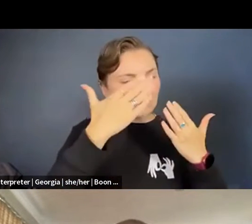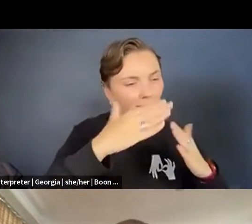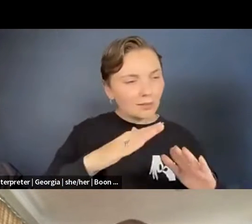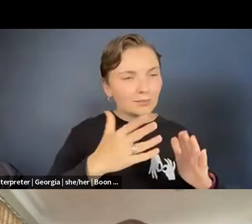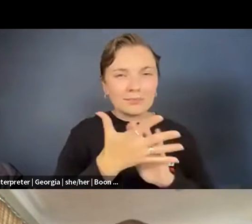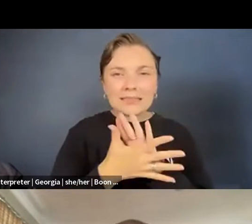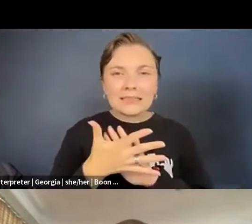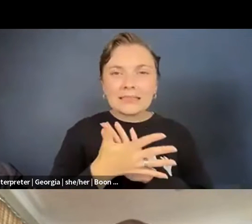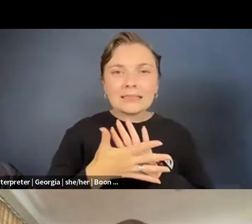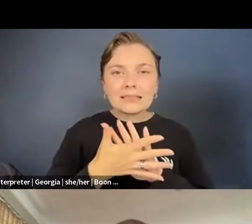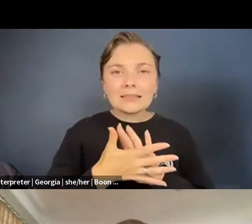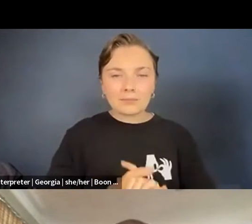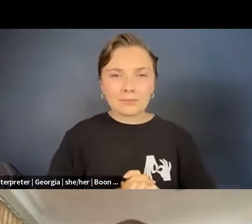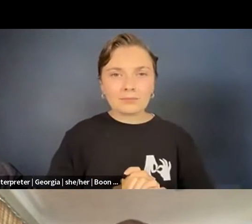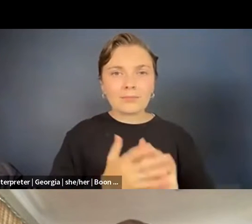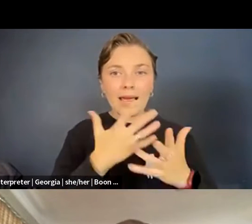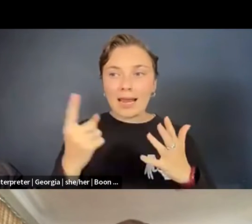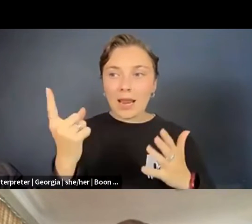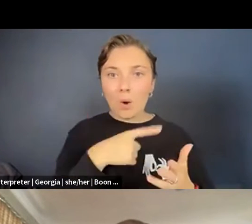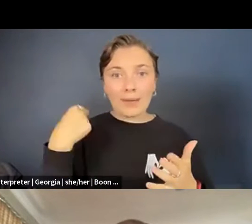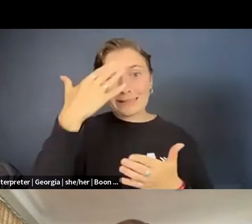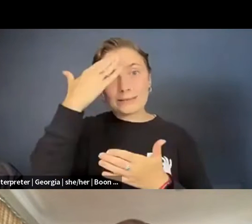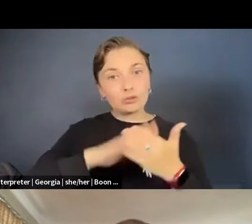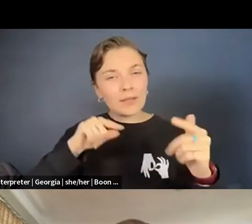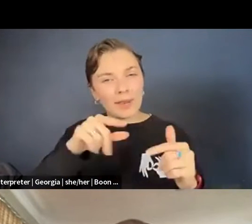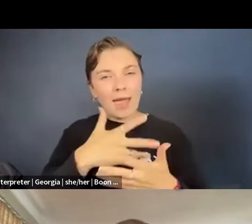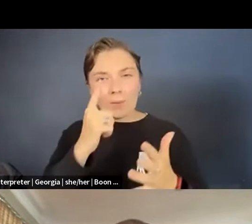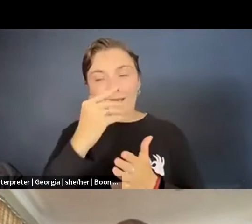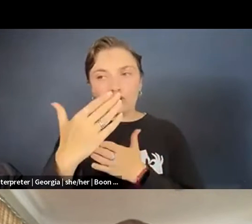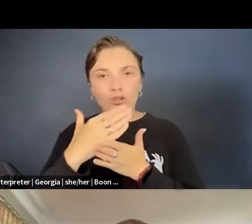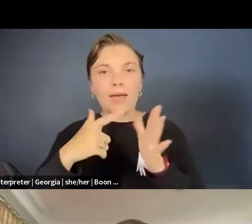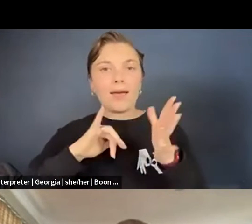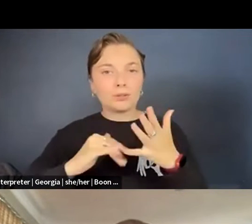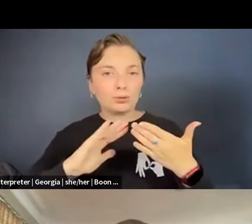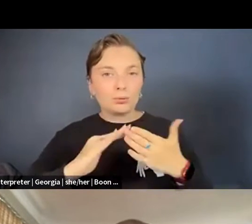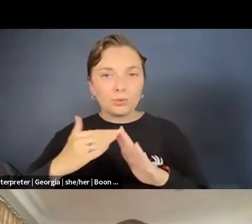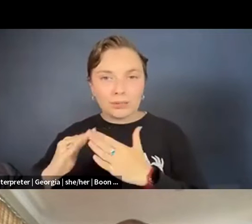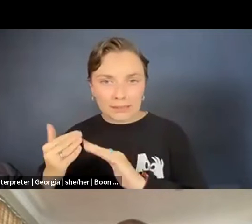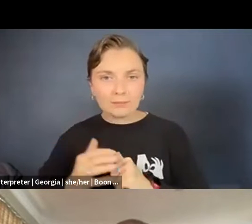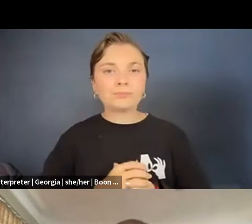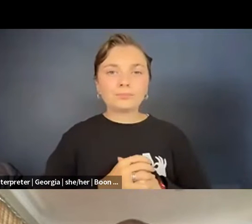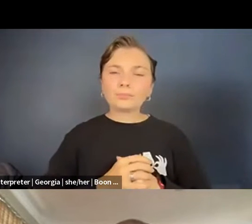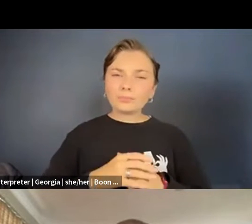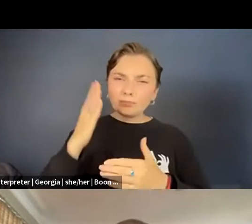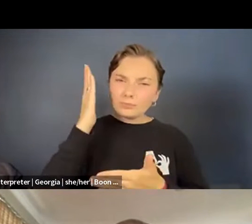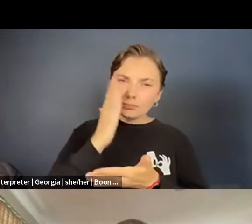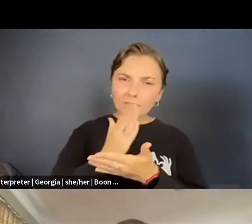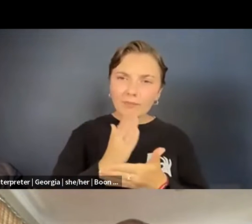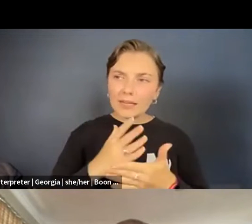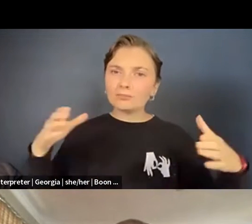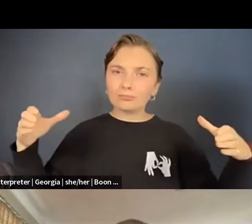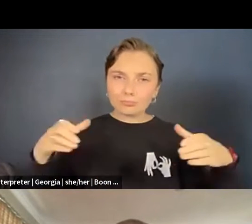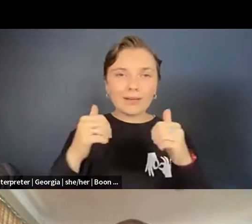means, and how we experience that, how we share that as communities. And it really came together as a